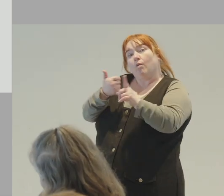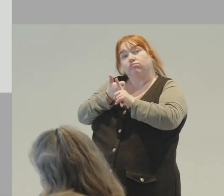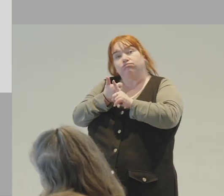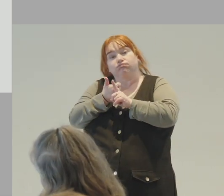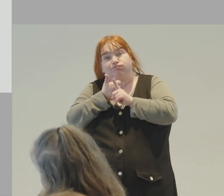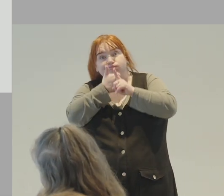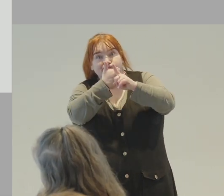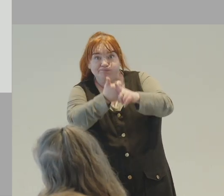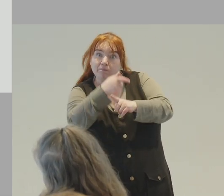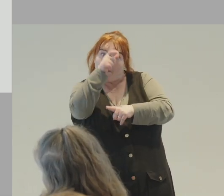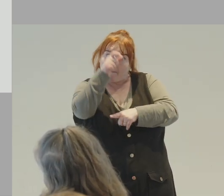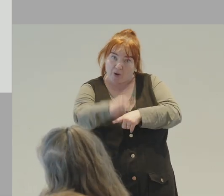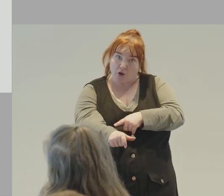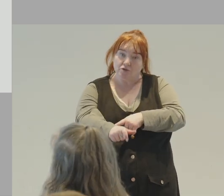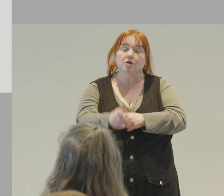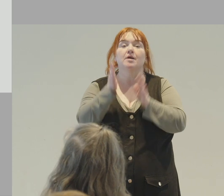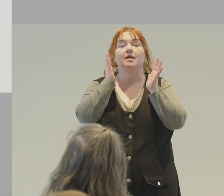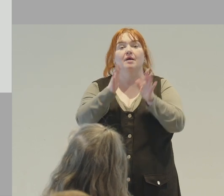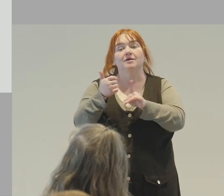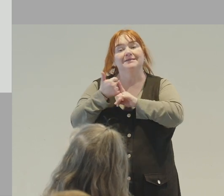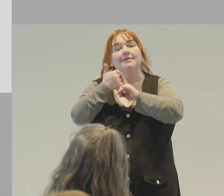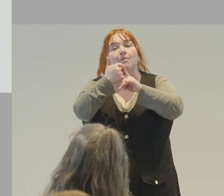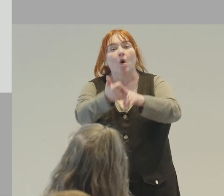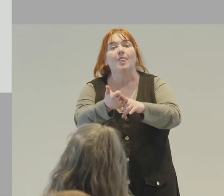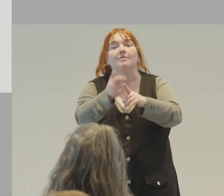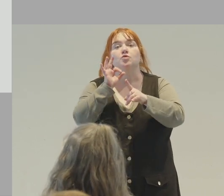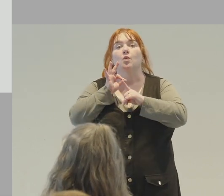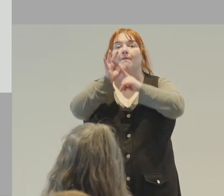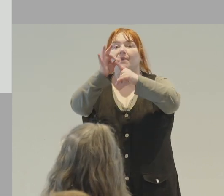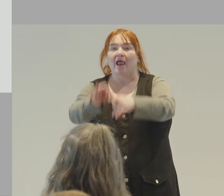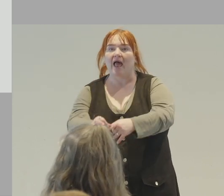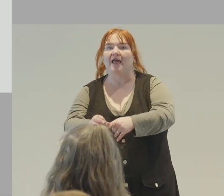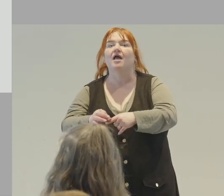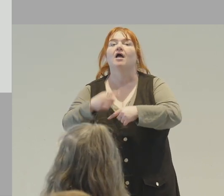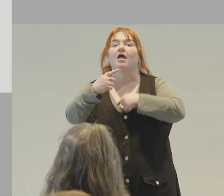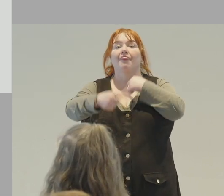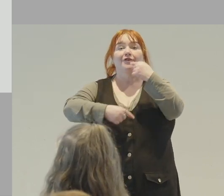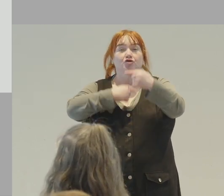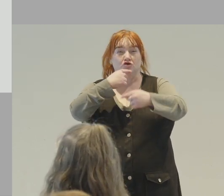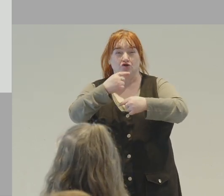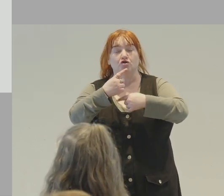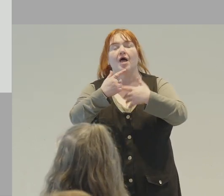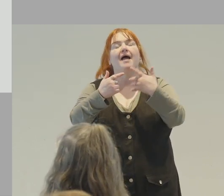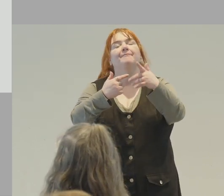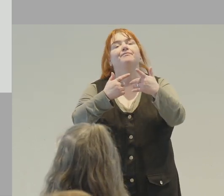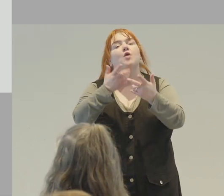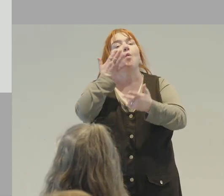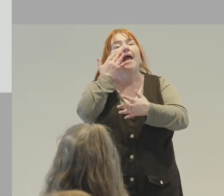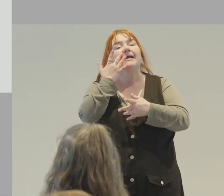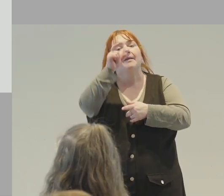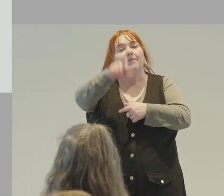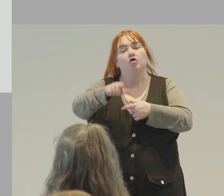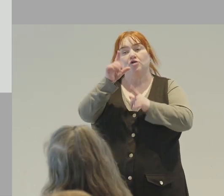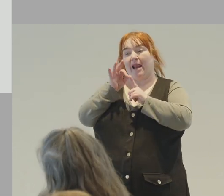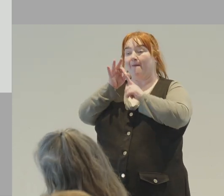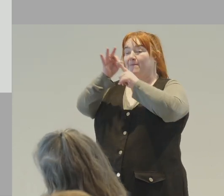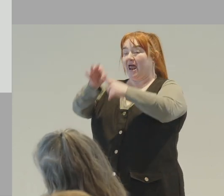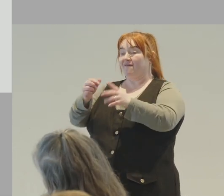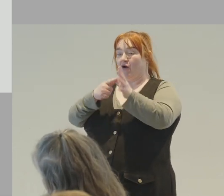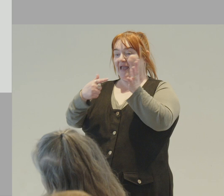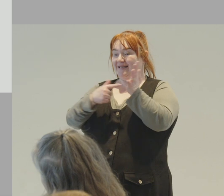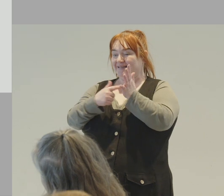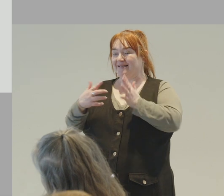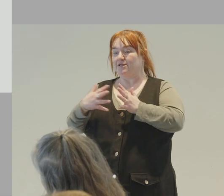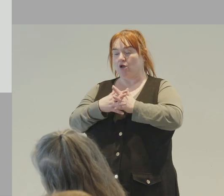from the point of application for access to work is a long time. At the moment, it's 24 weeks. That means you have some